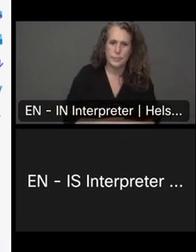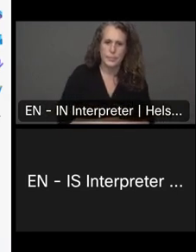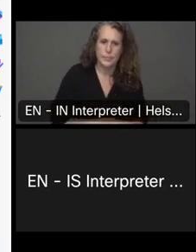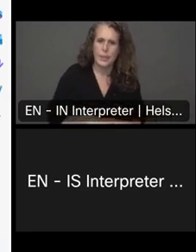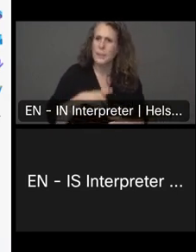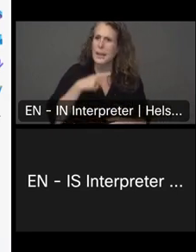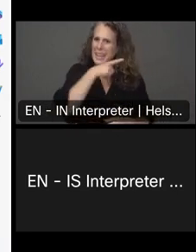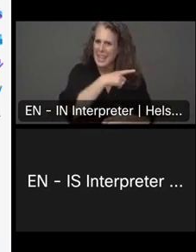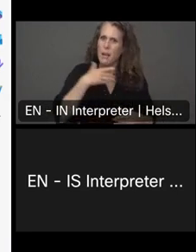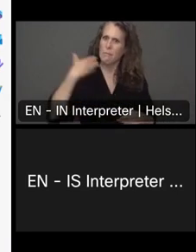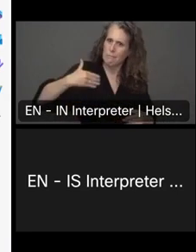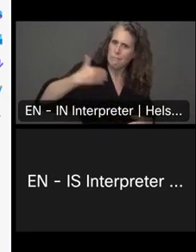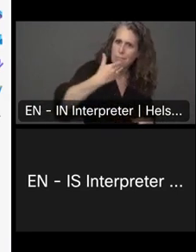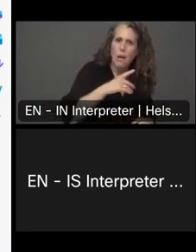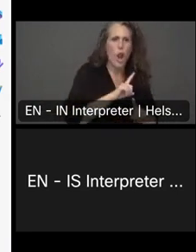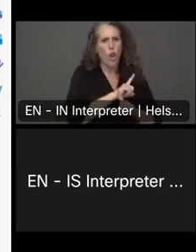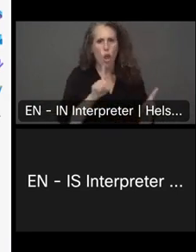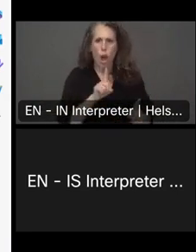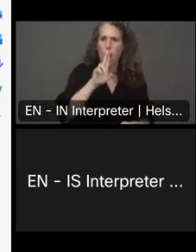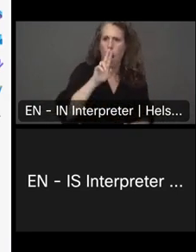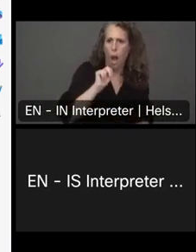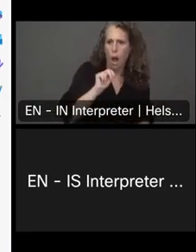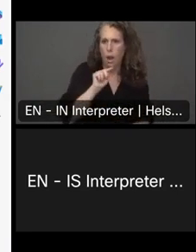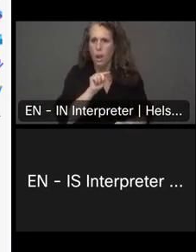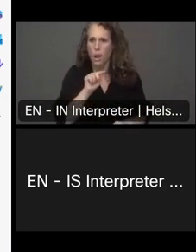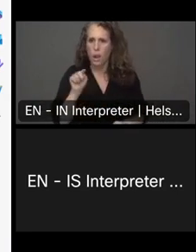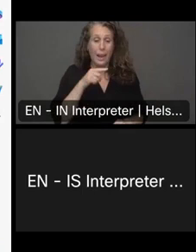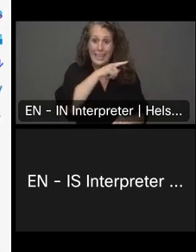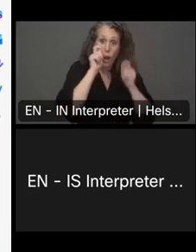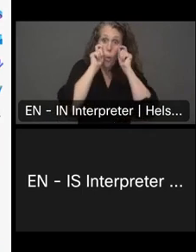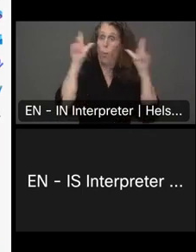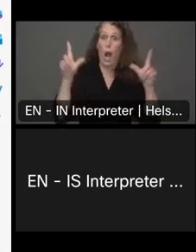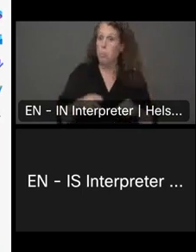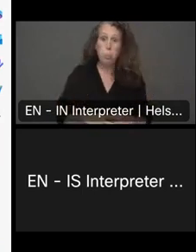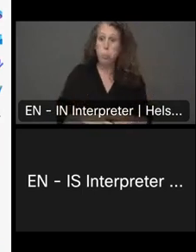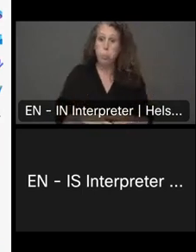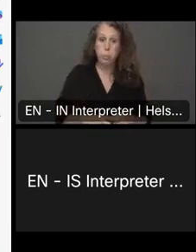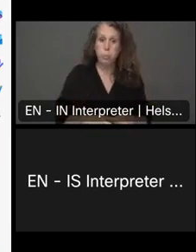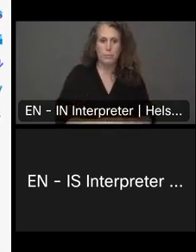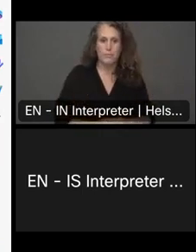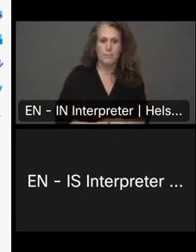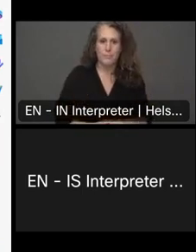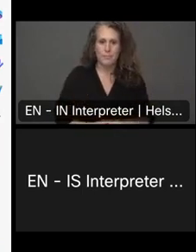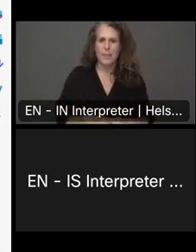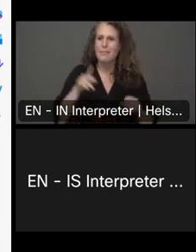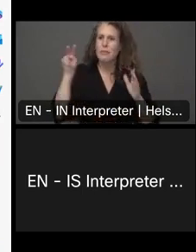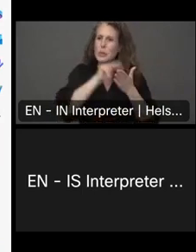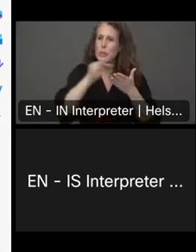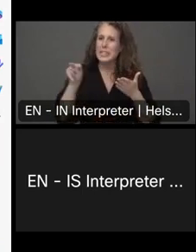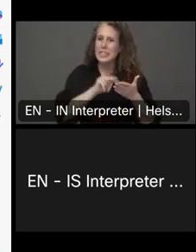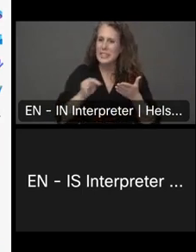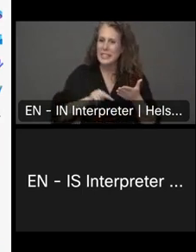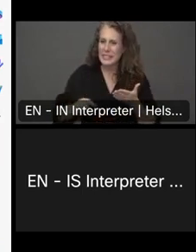on very frequently in his own writing without apparently being aware of that. He writes, banal statements are given an